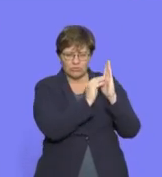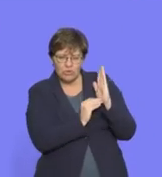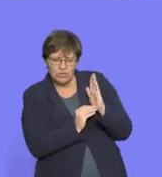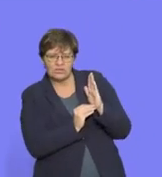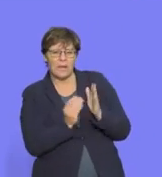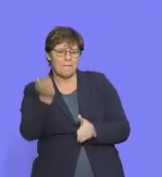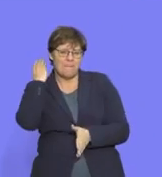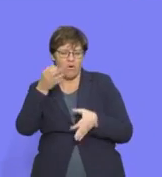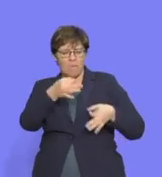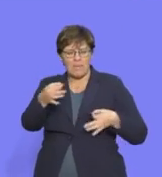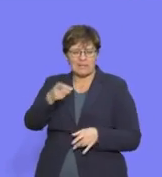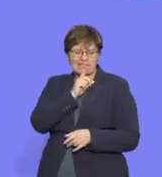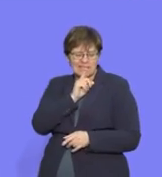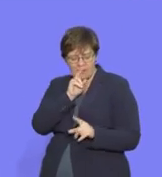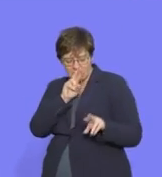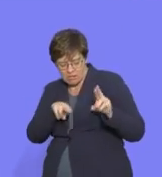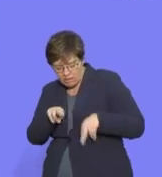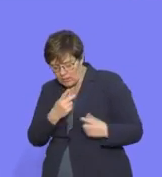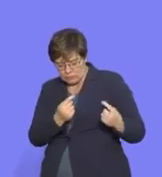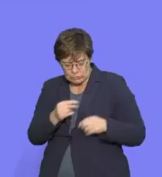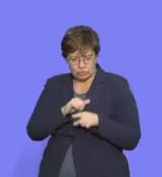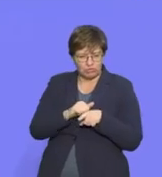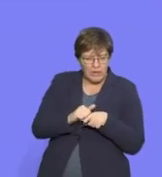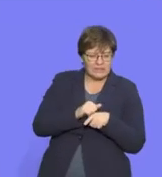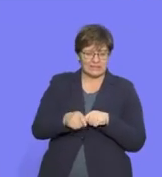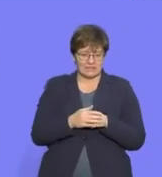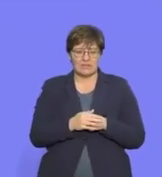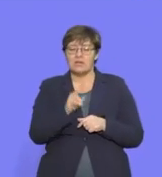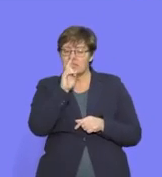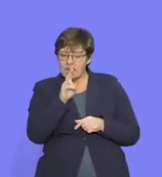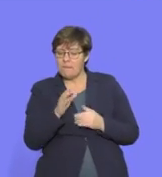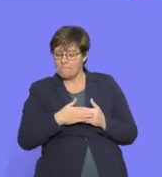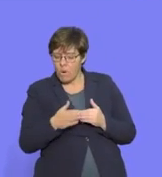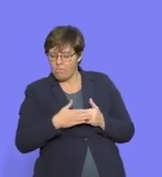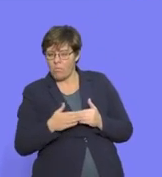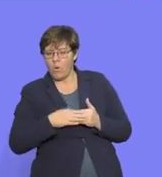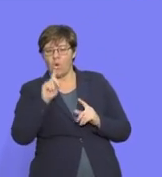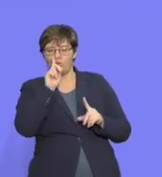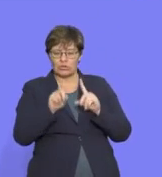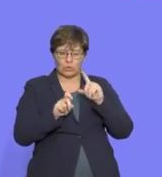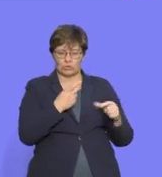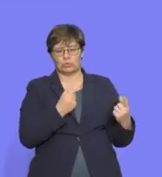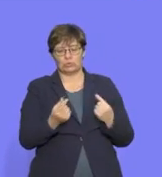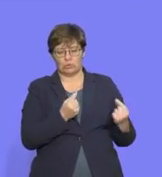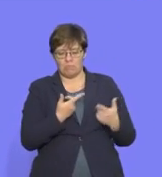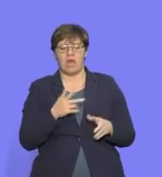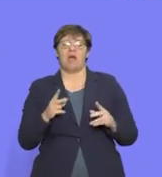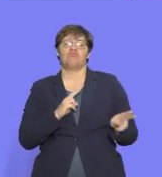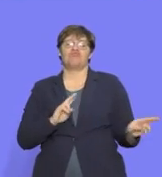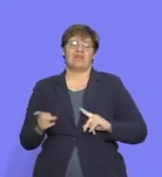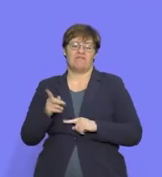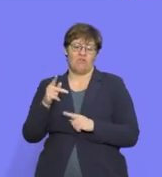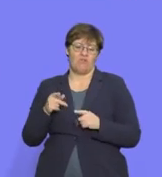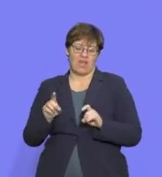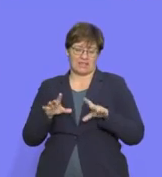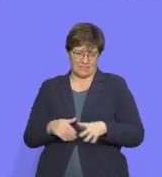past papers, all right? Go and see if you can practice these kind of questions. There's lots available to you. And that